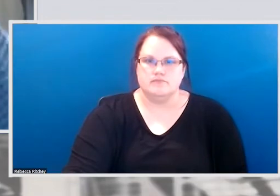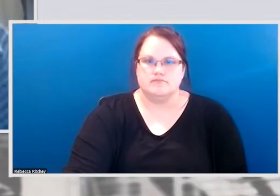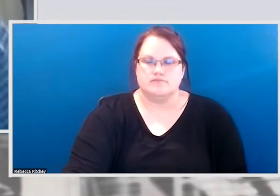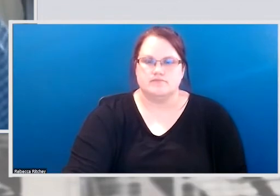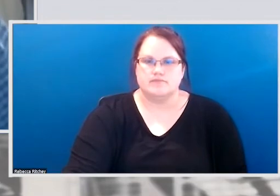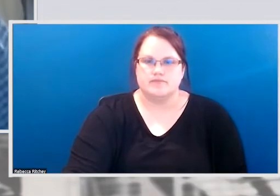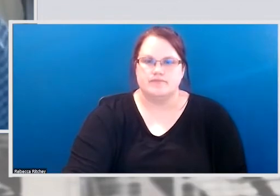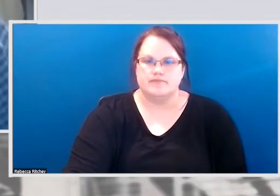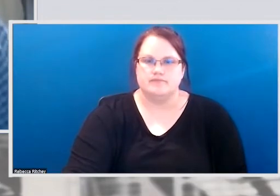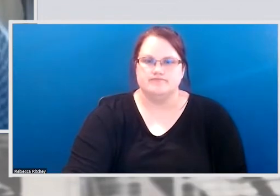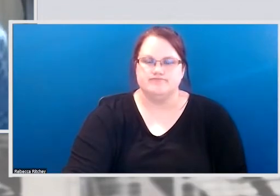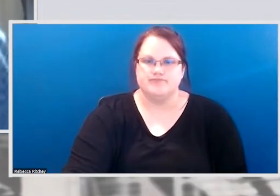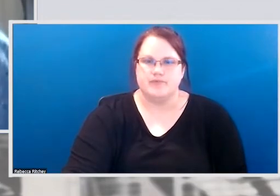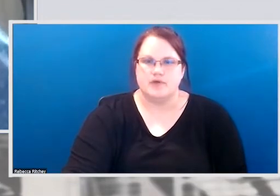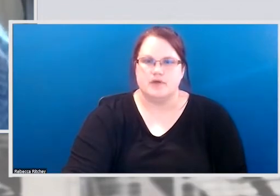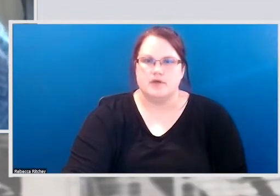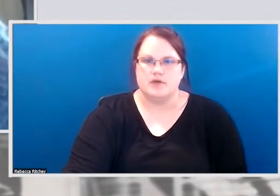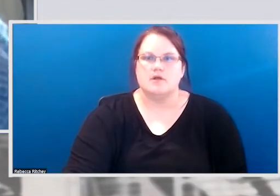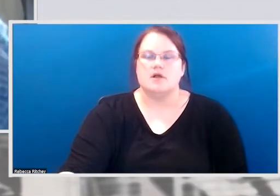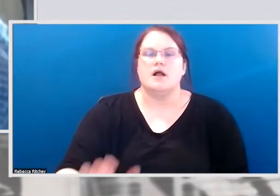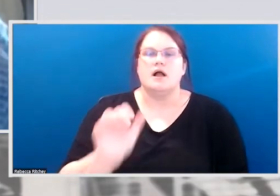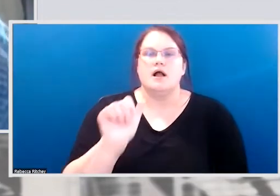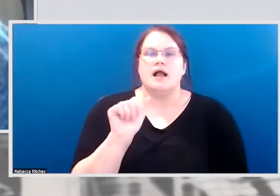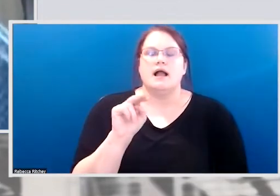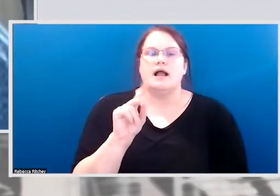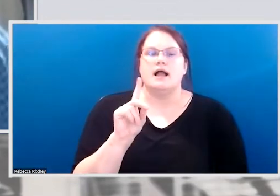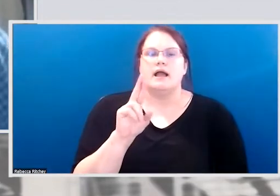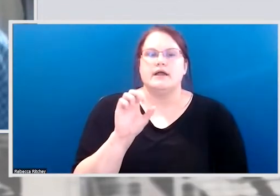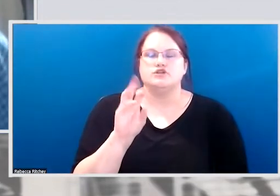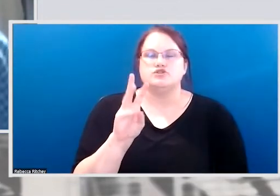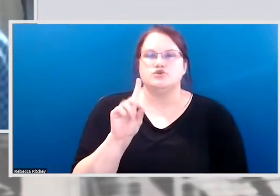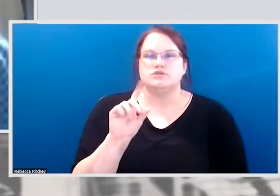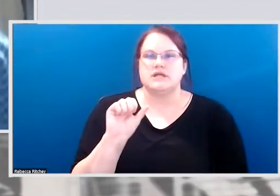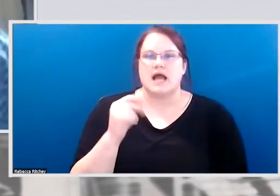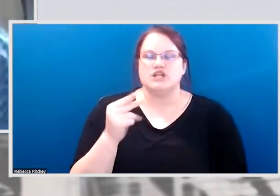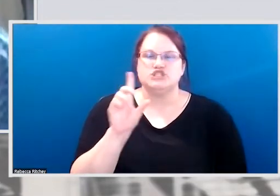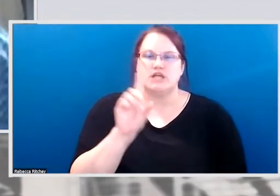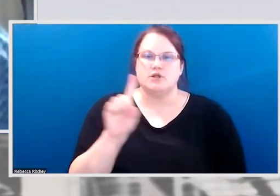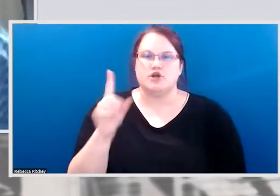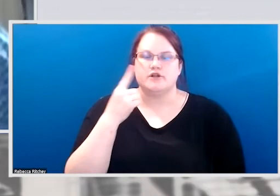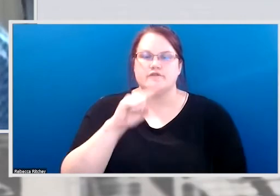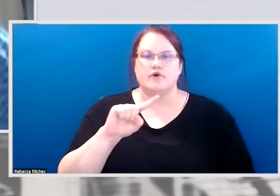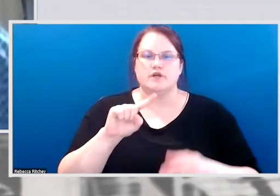is Andrew Dash. I'm the Deputy Director here for the Department of City Planning.